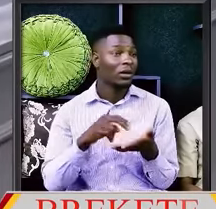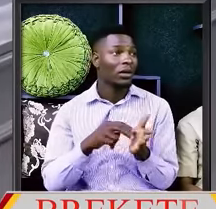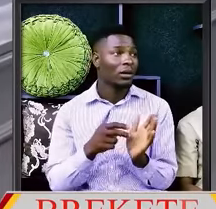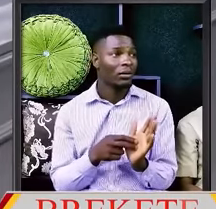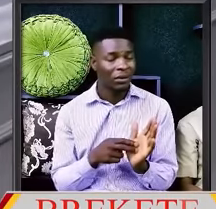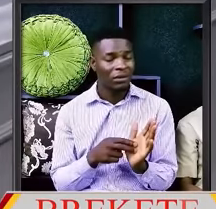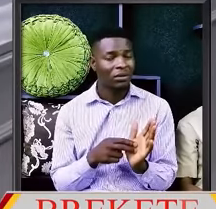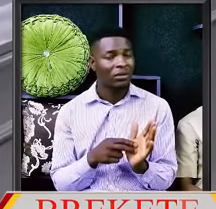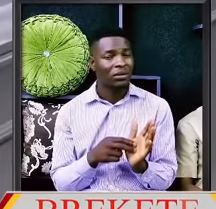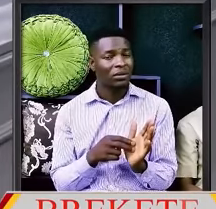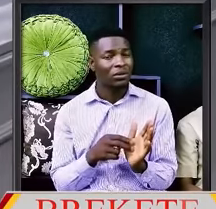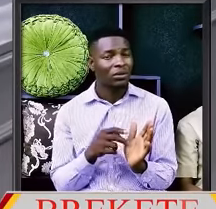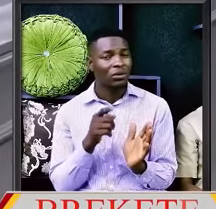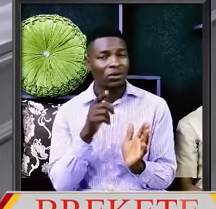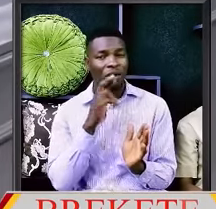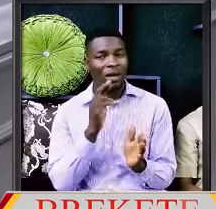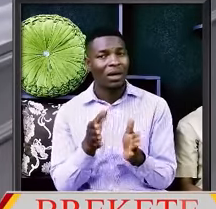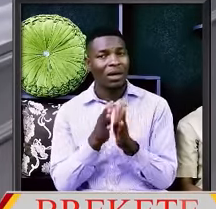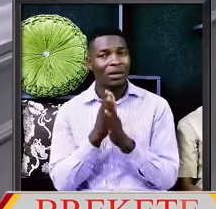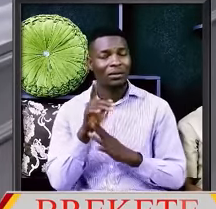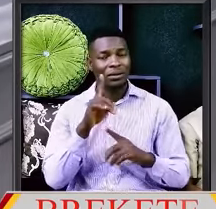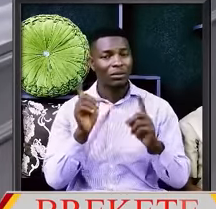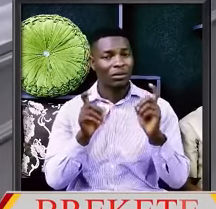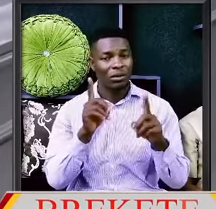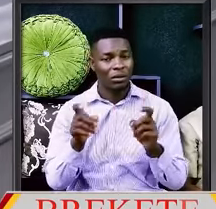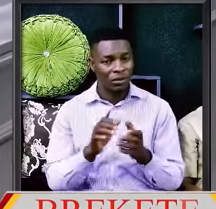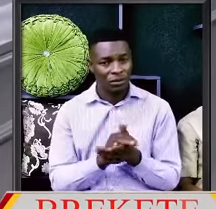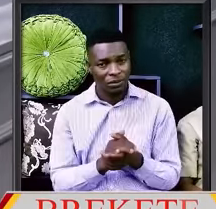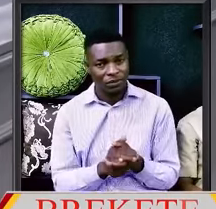for Mohbad. It means in a question you they ask, Abisa.